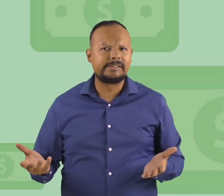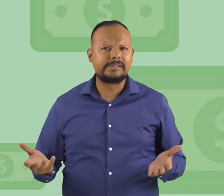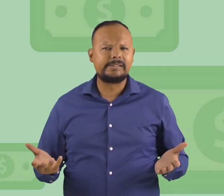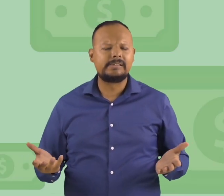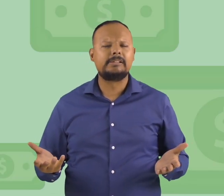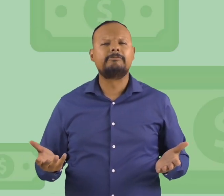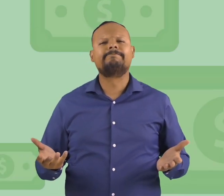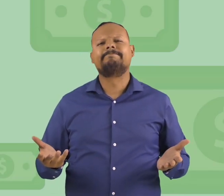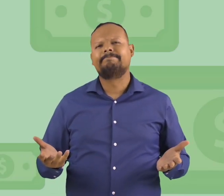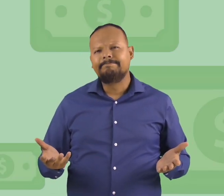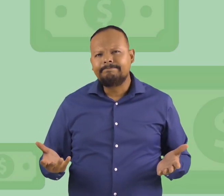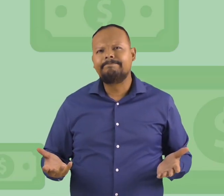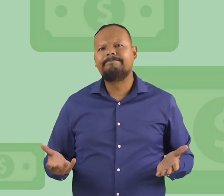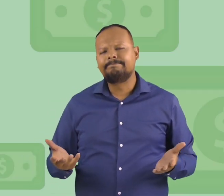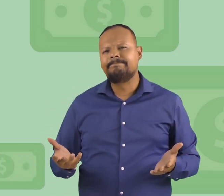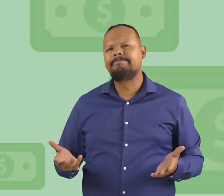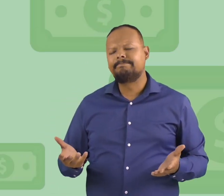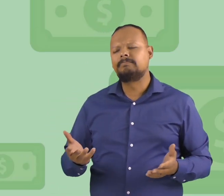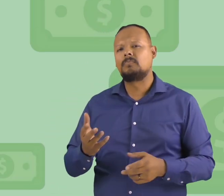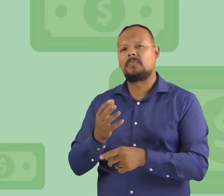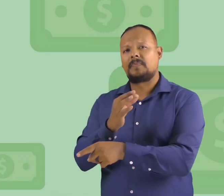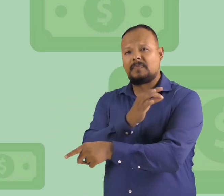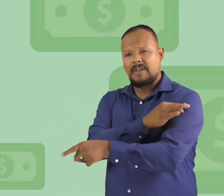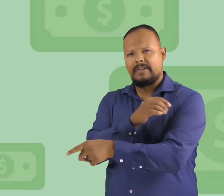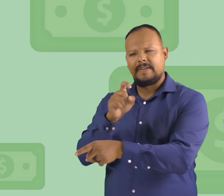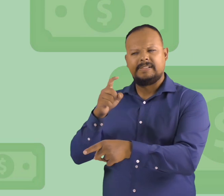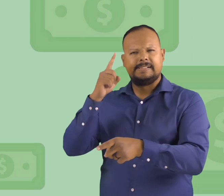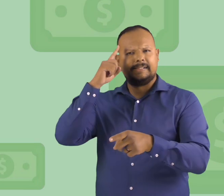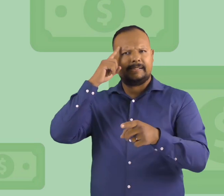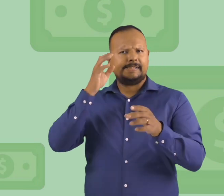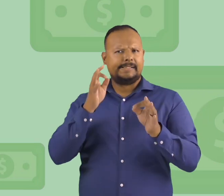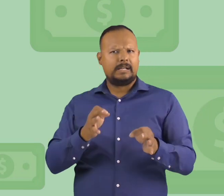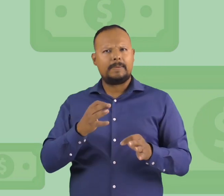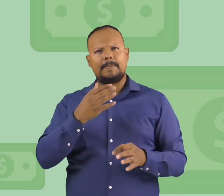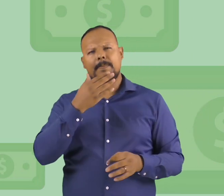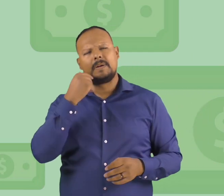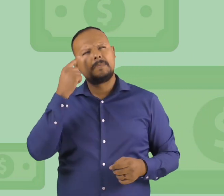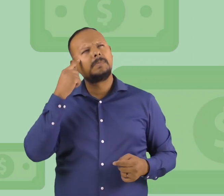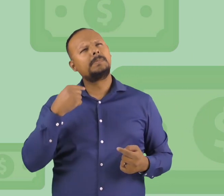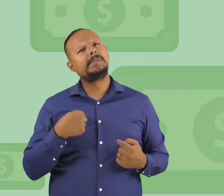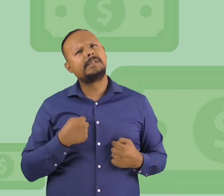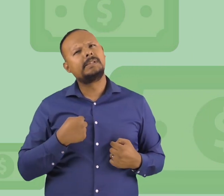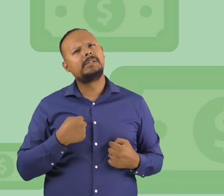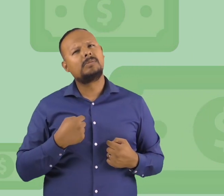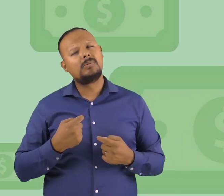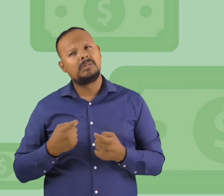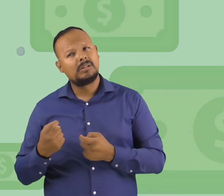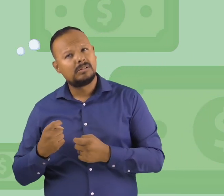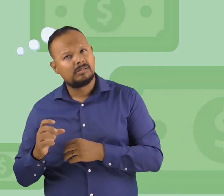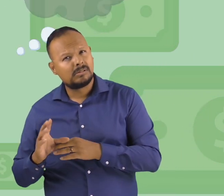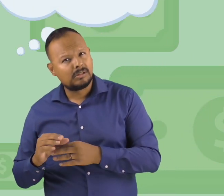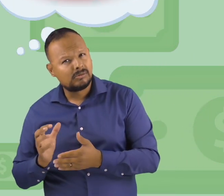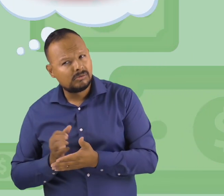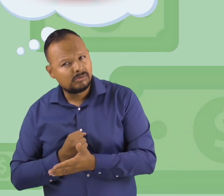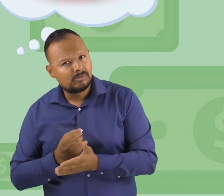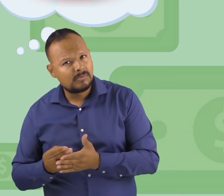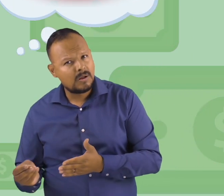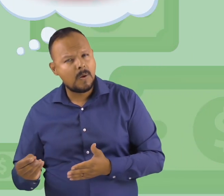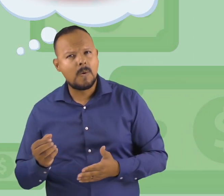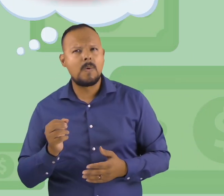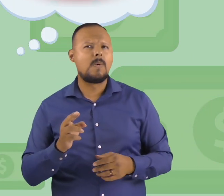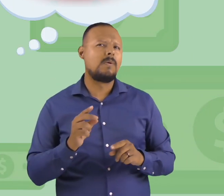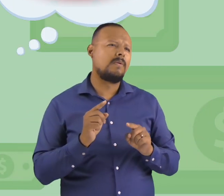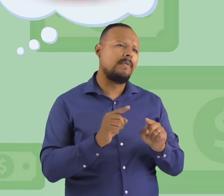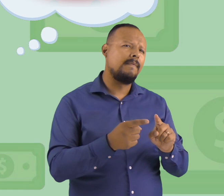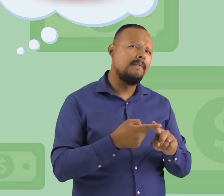Hmm. Frankie must decide what works best for her, buying the rollerblades on sale or the